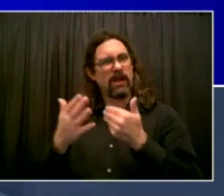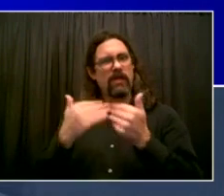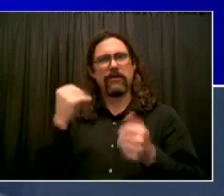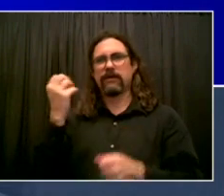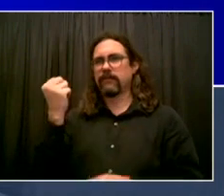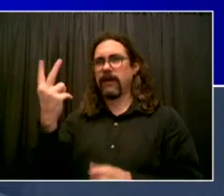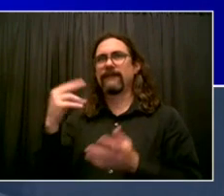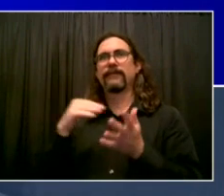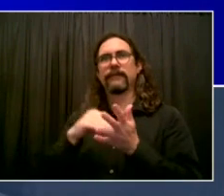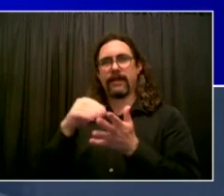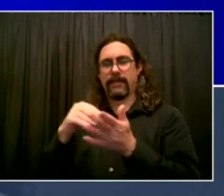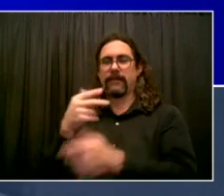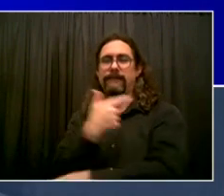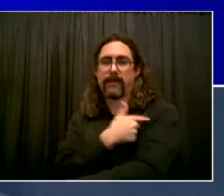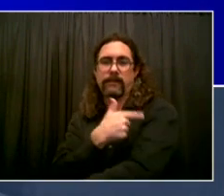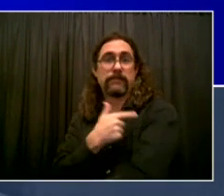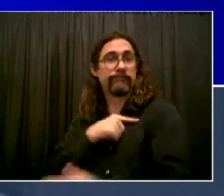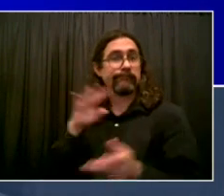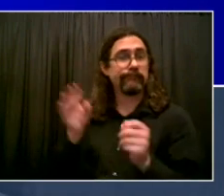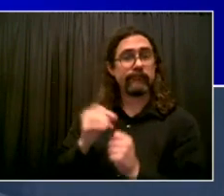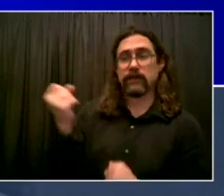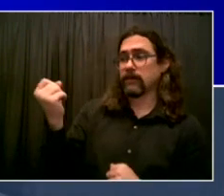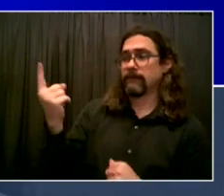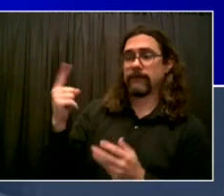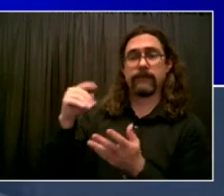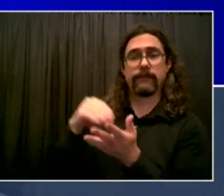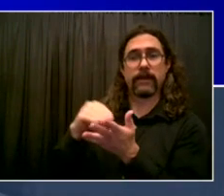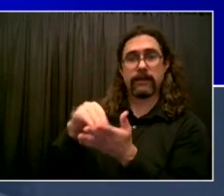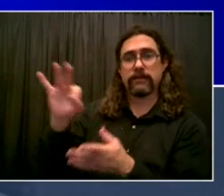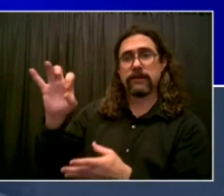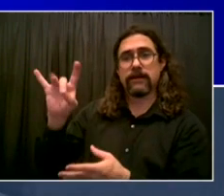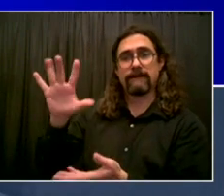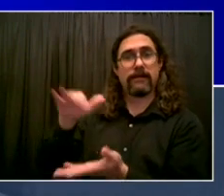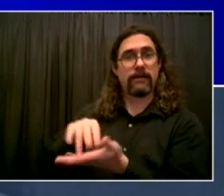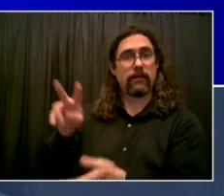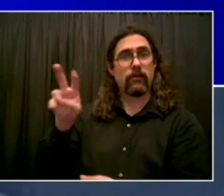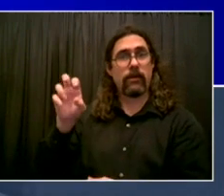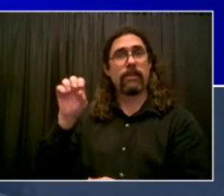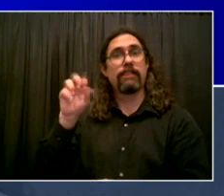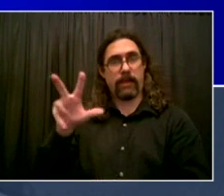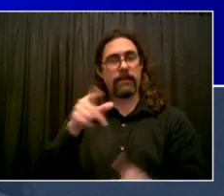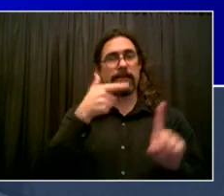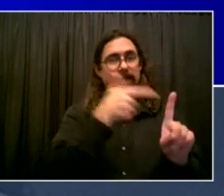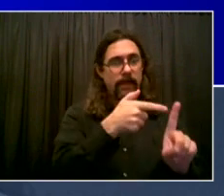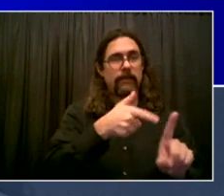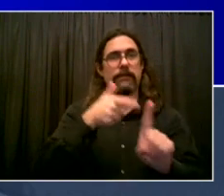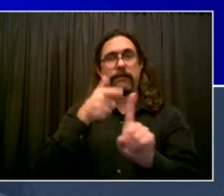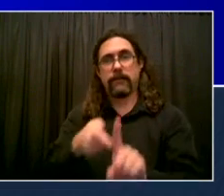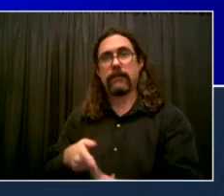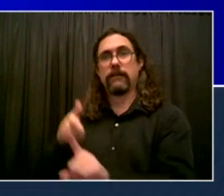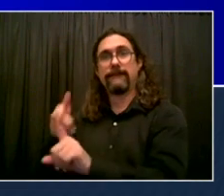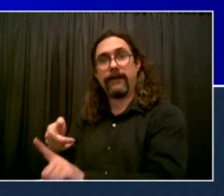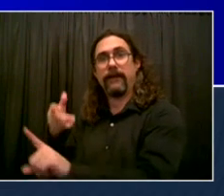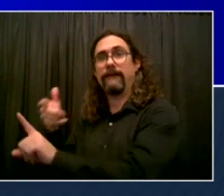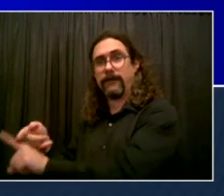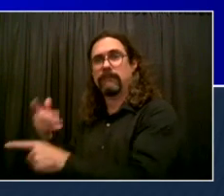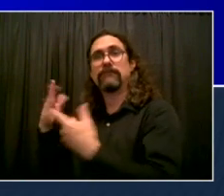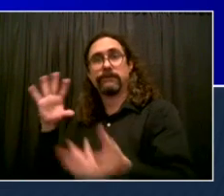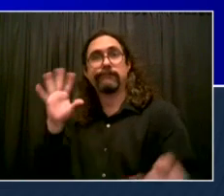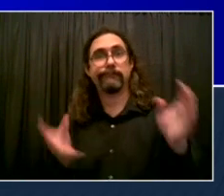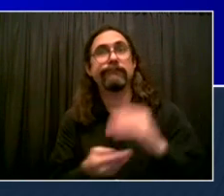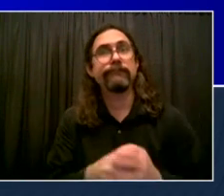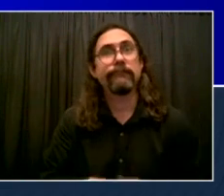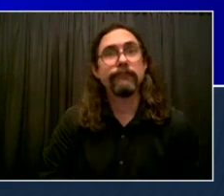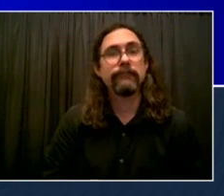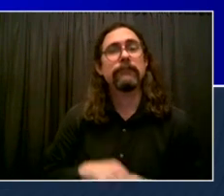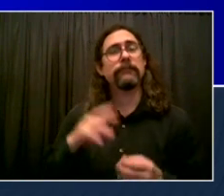11,985,000 doses, 203. So that's pretty amazing. Number two, daily number of people admitted to New York City hospitals for suspected COVID-19.